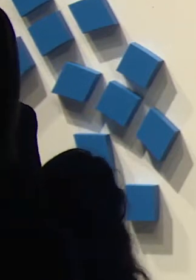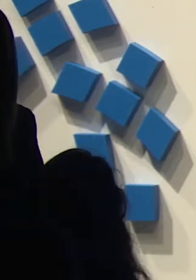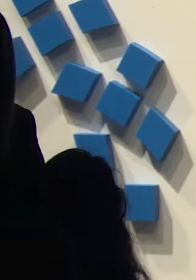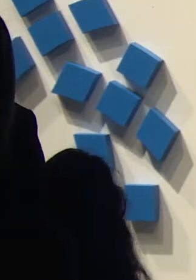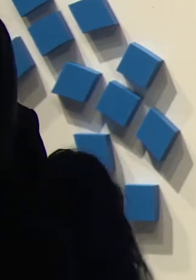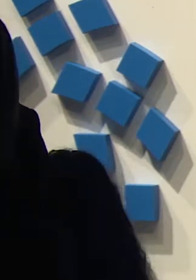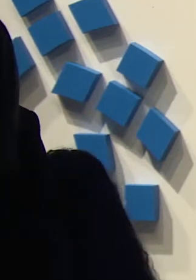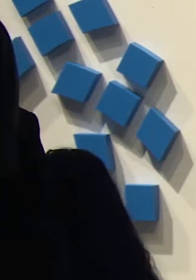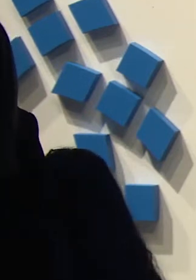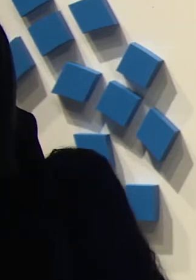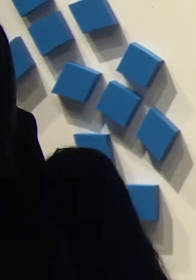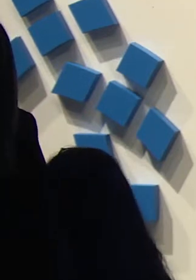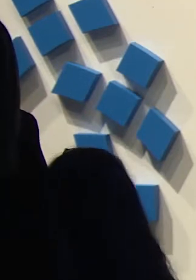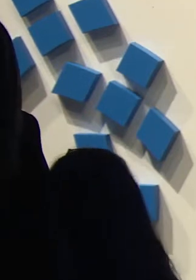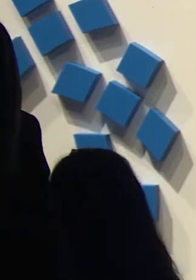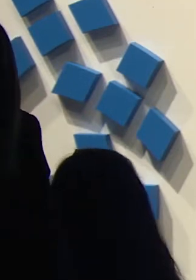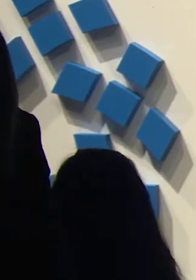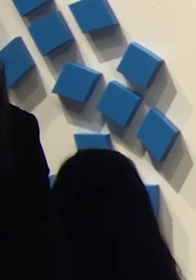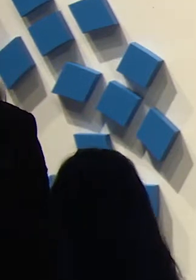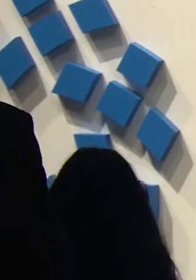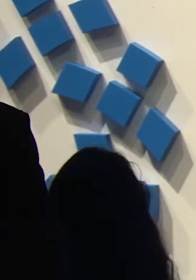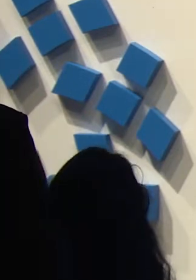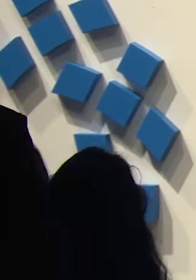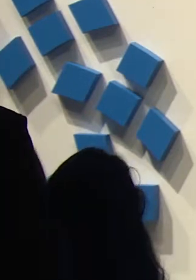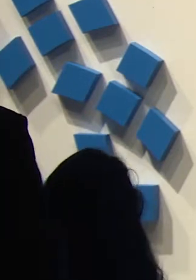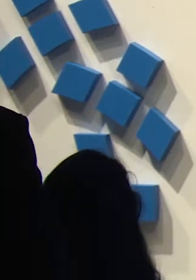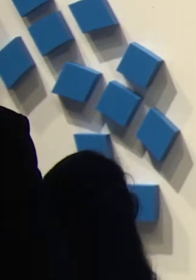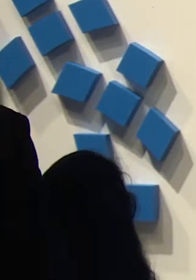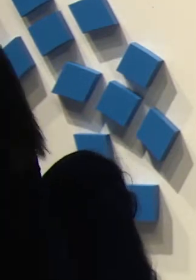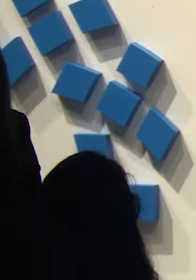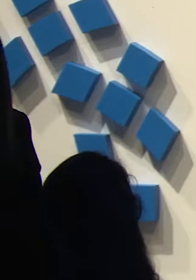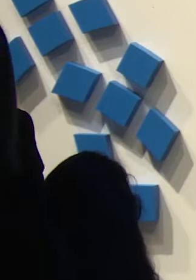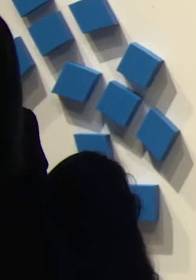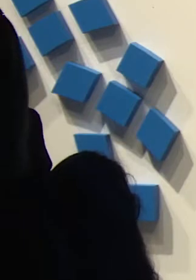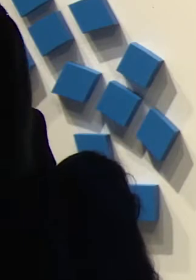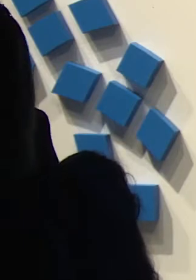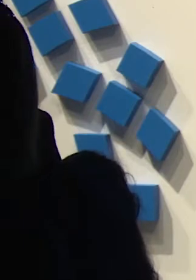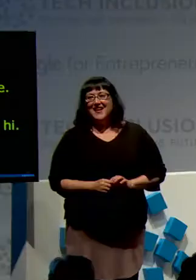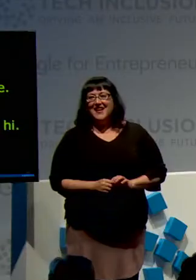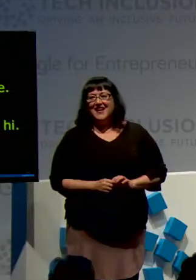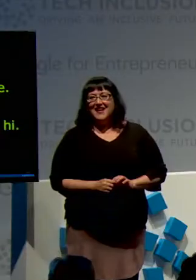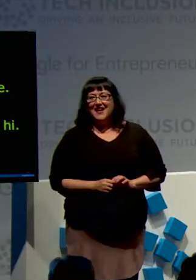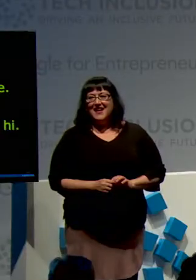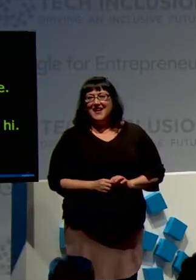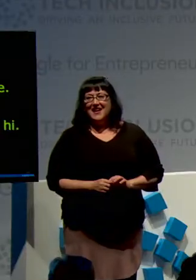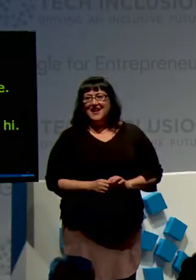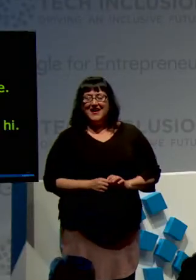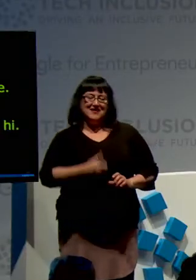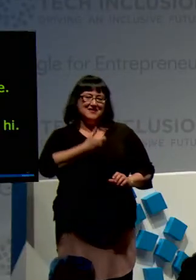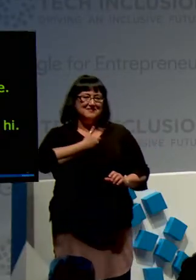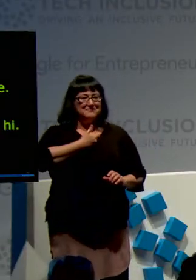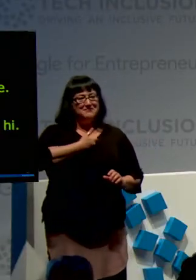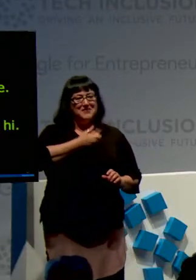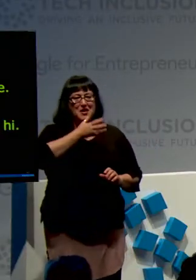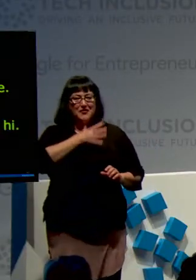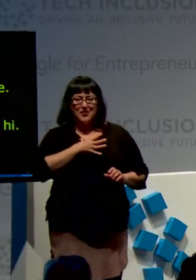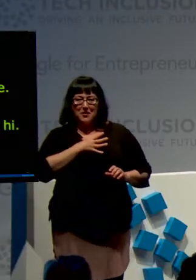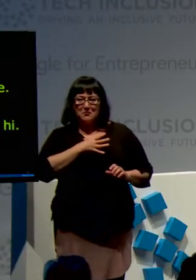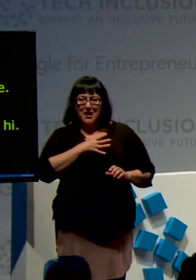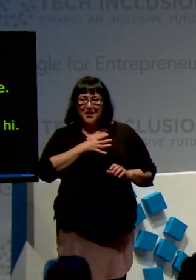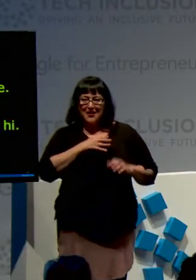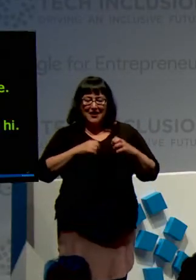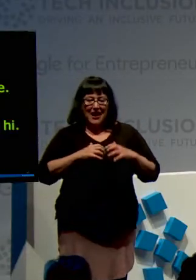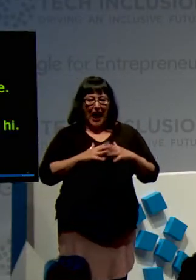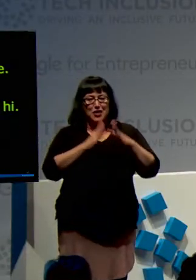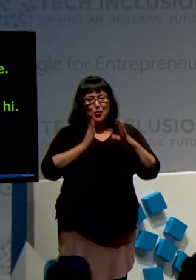I don't know where you are. Wave. Hi. Hi, so as a female would-be entrepreneur with zero